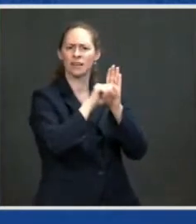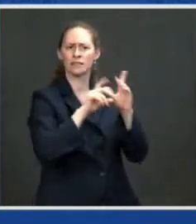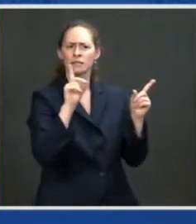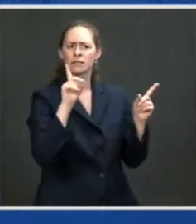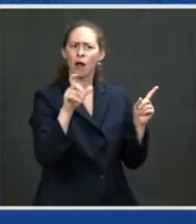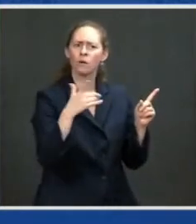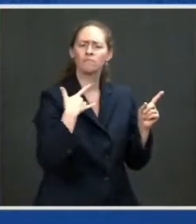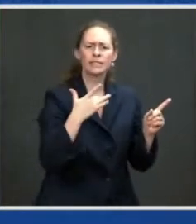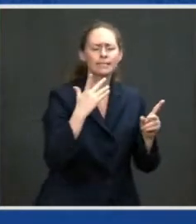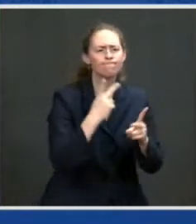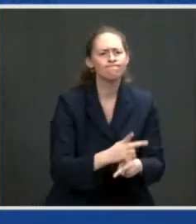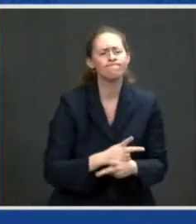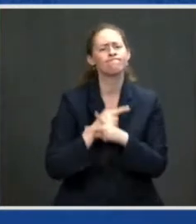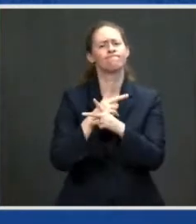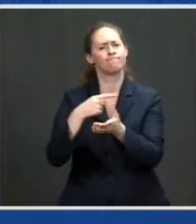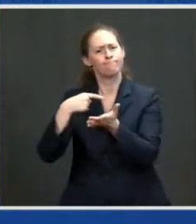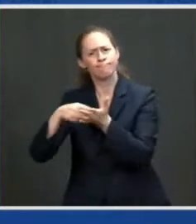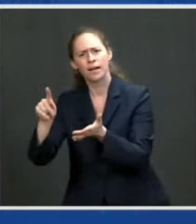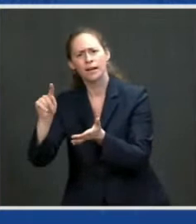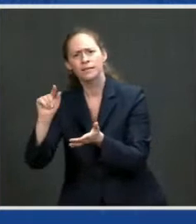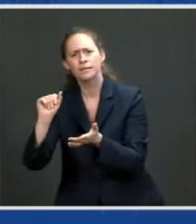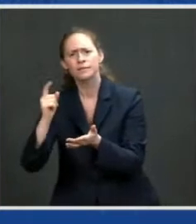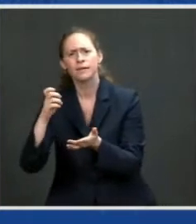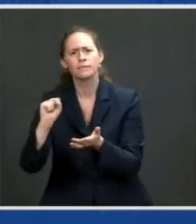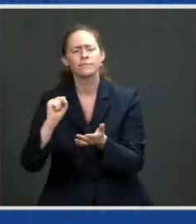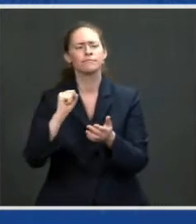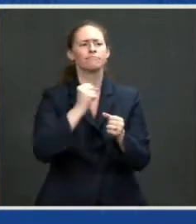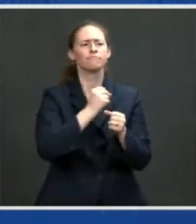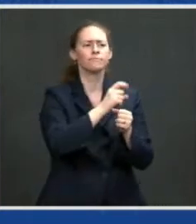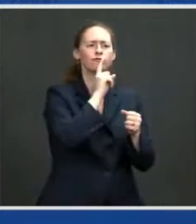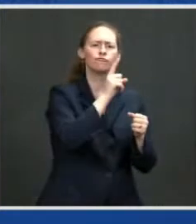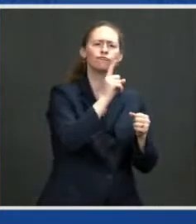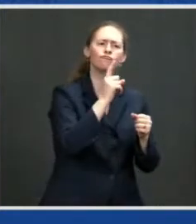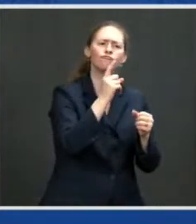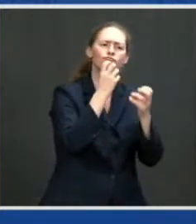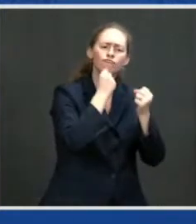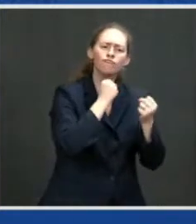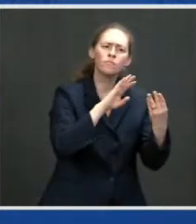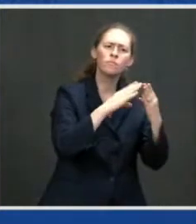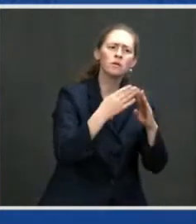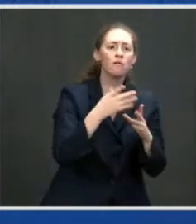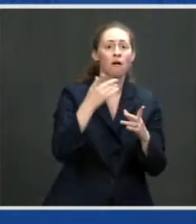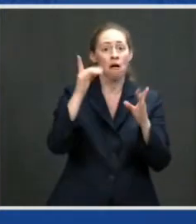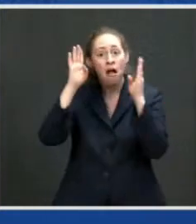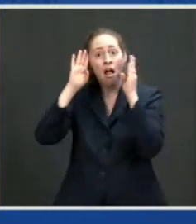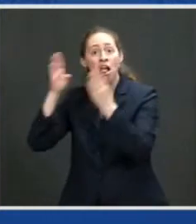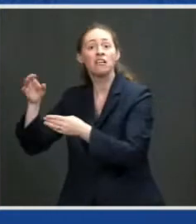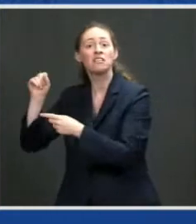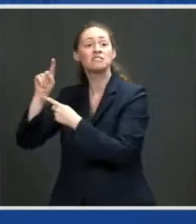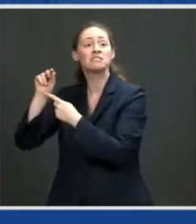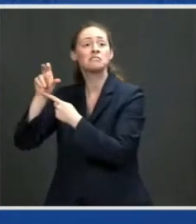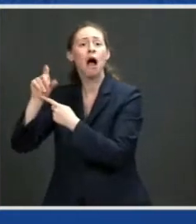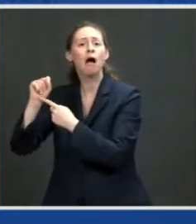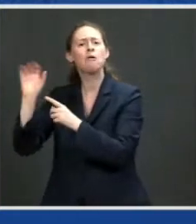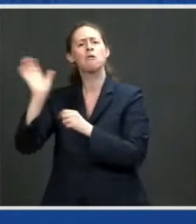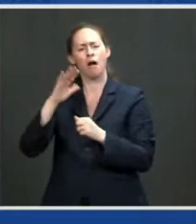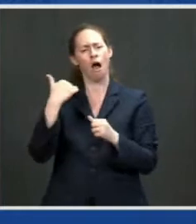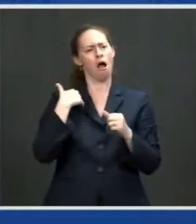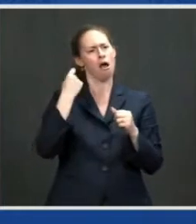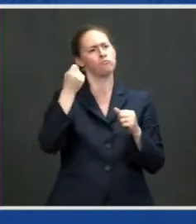their shareholders, and beyond their executives. But what is it